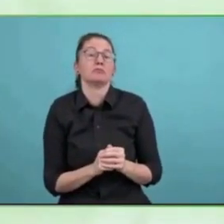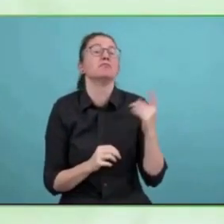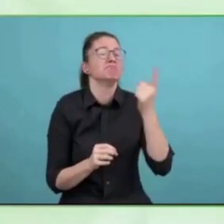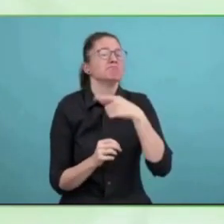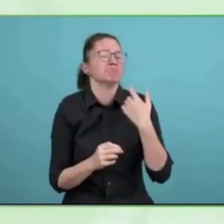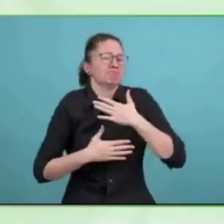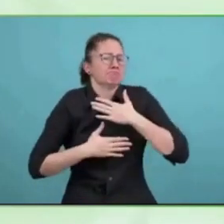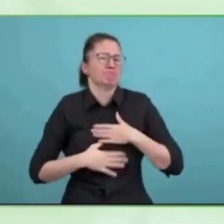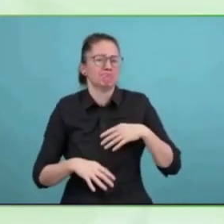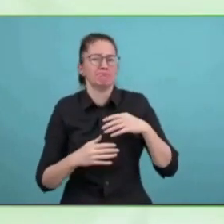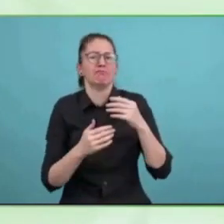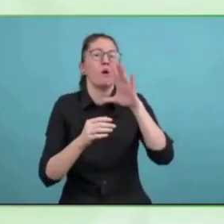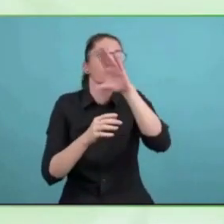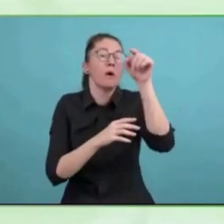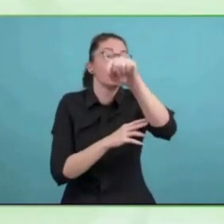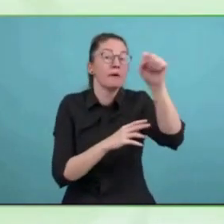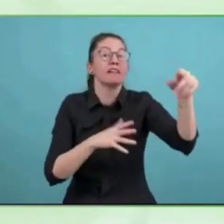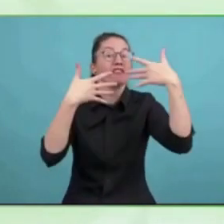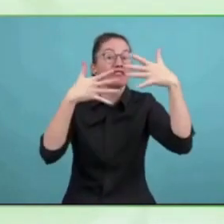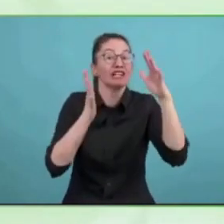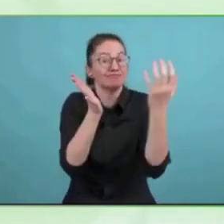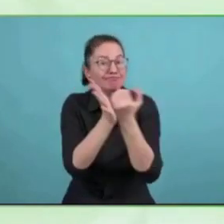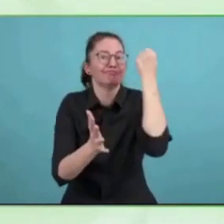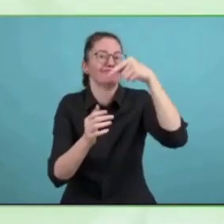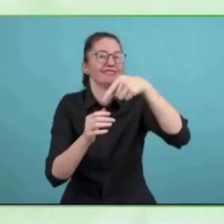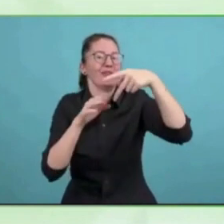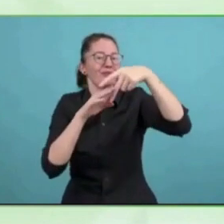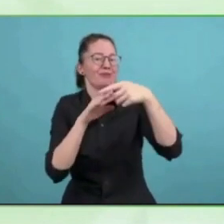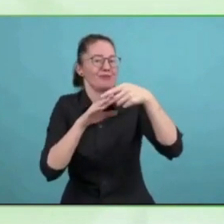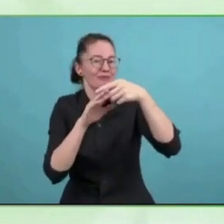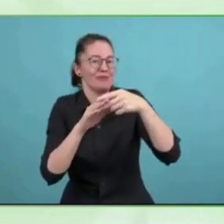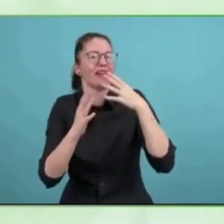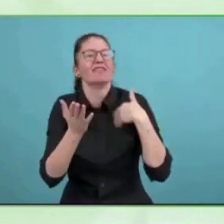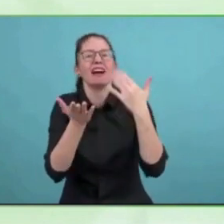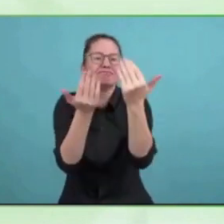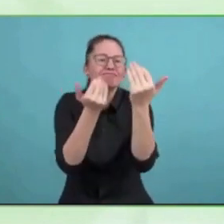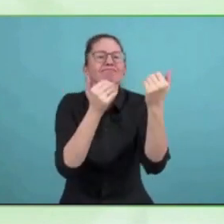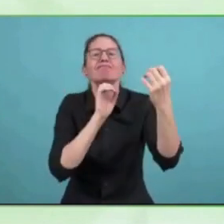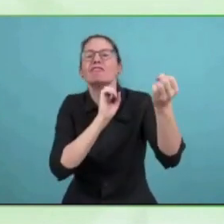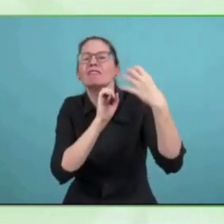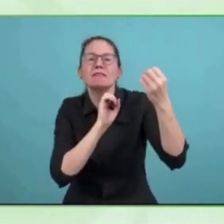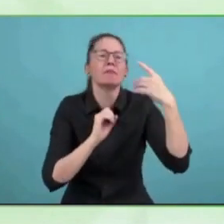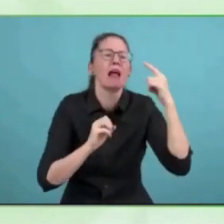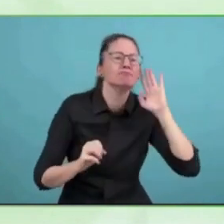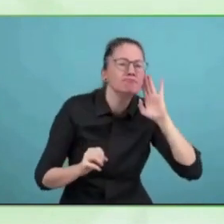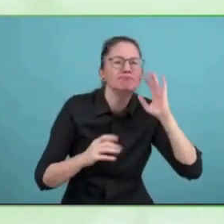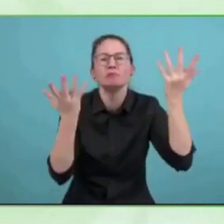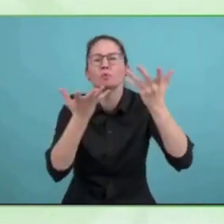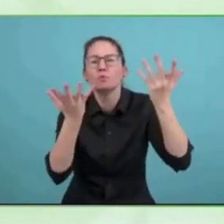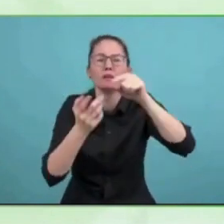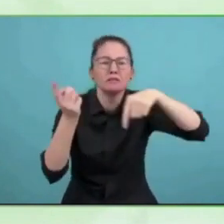And I think for me, I'd like to stress 2 particular strengths. What we see with existing